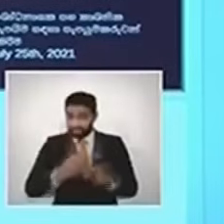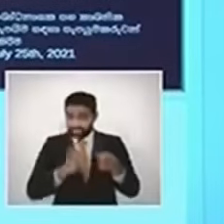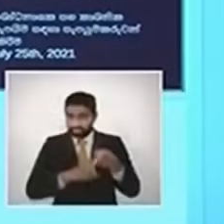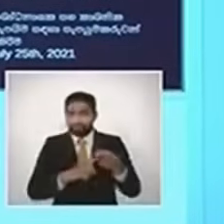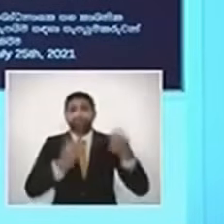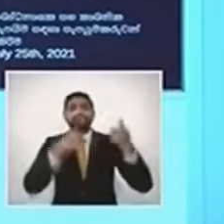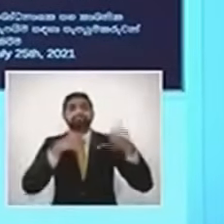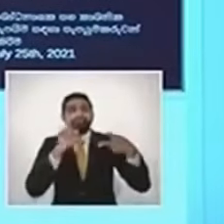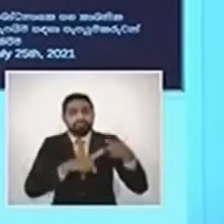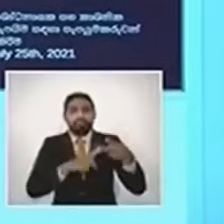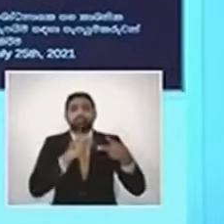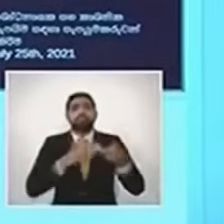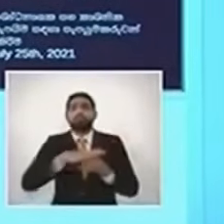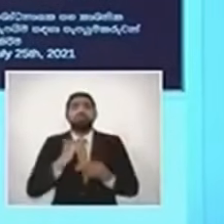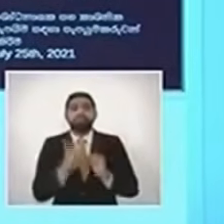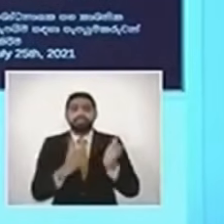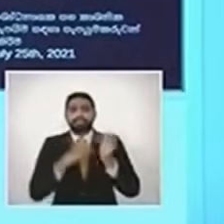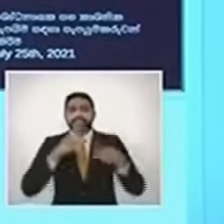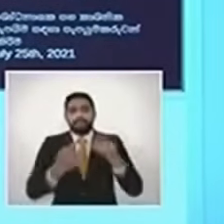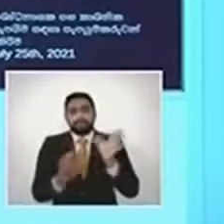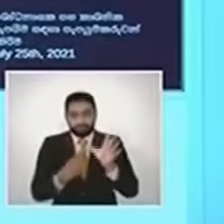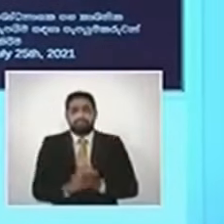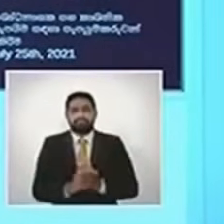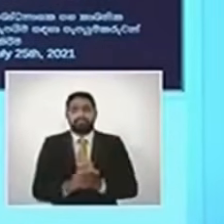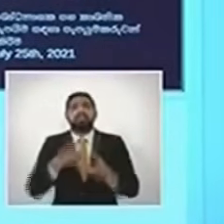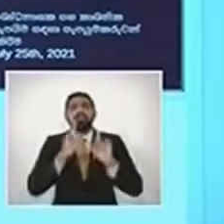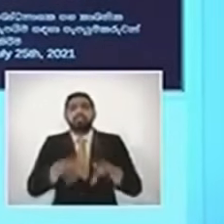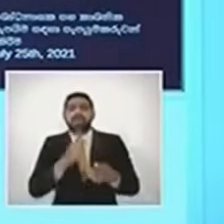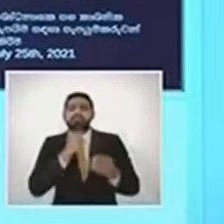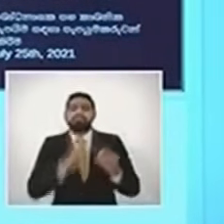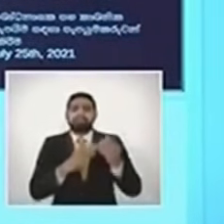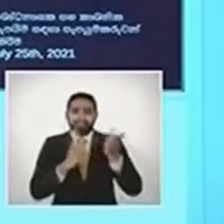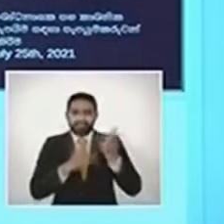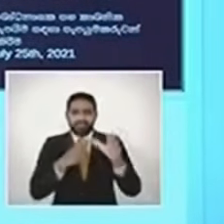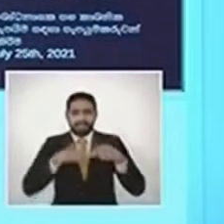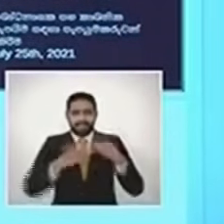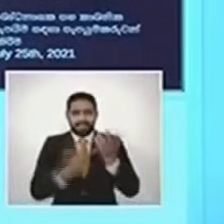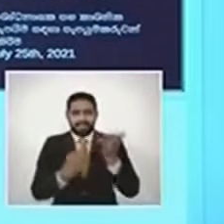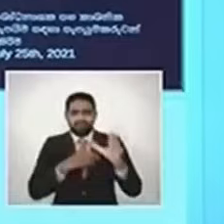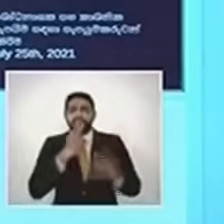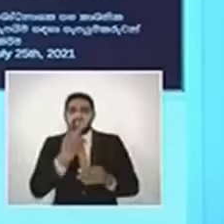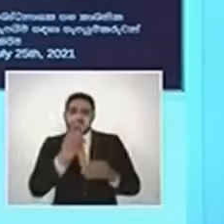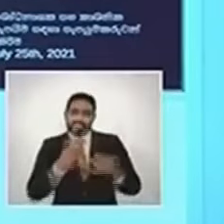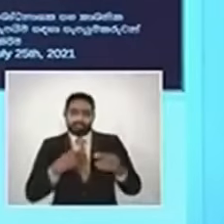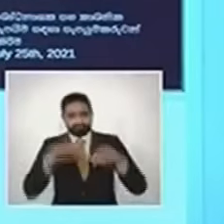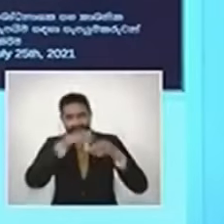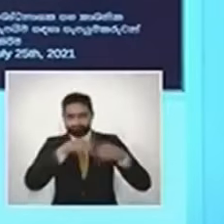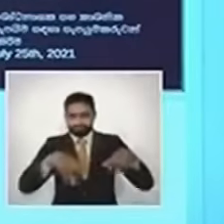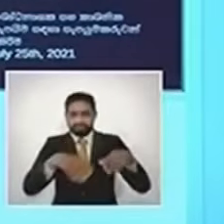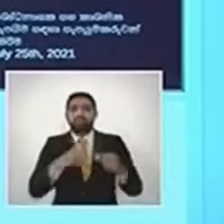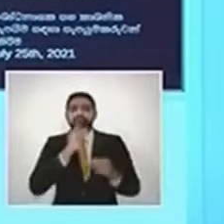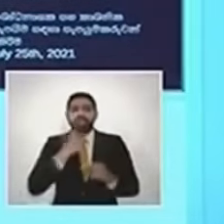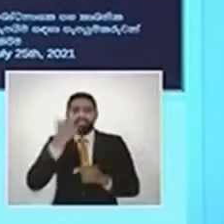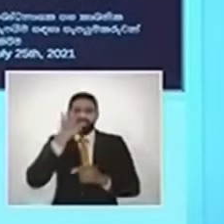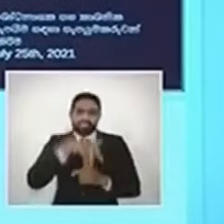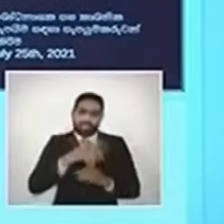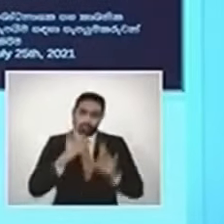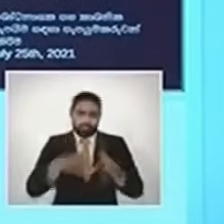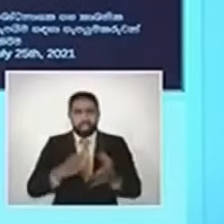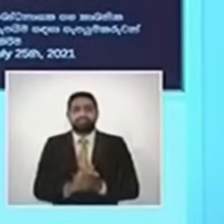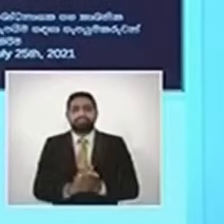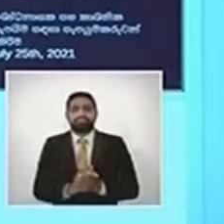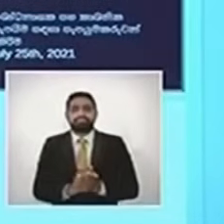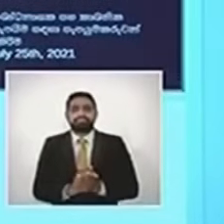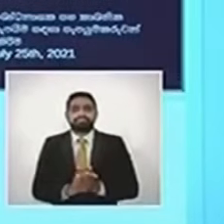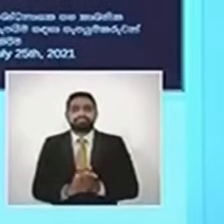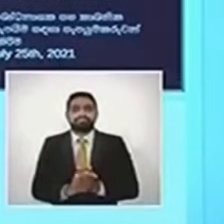into light naphtha and heavy naphtha that results in the creation of petrol, the daily used petrol. Then there is another